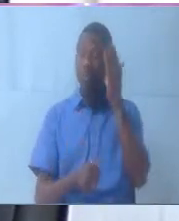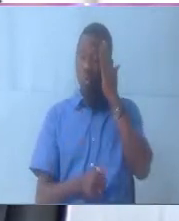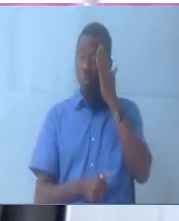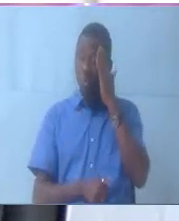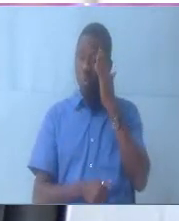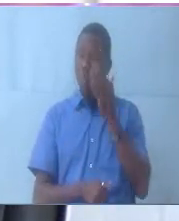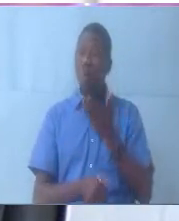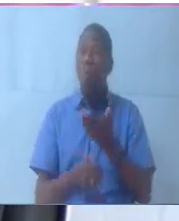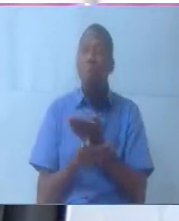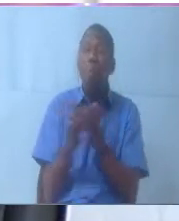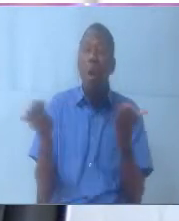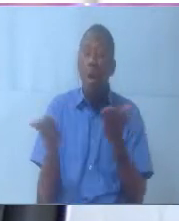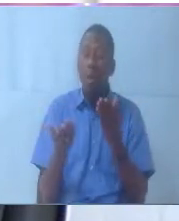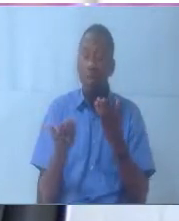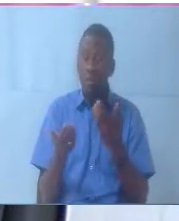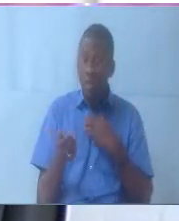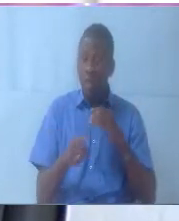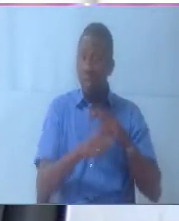So